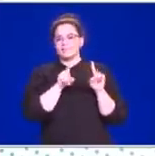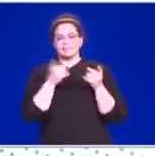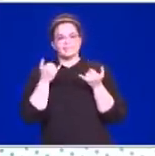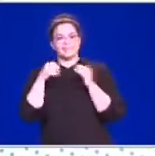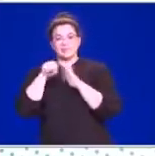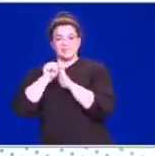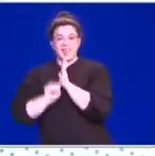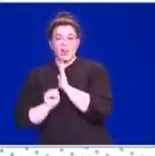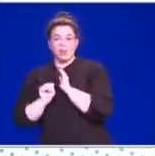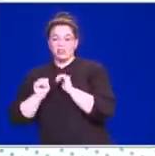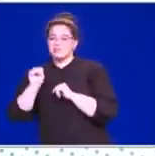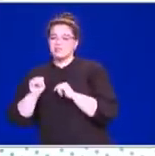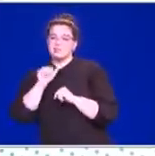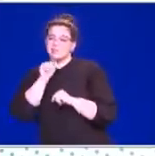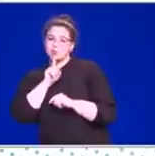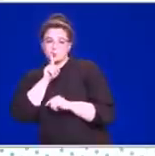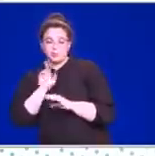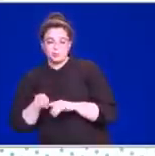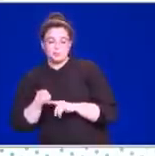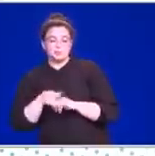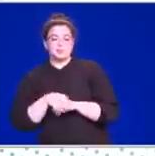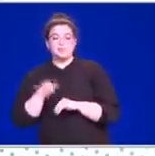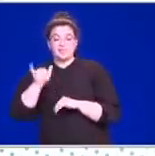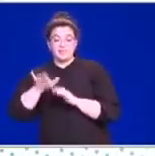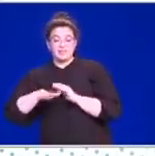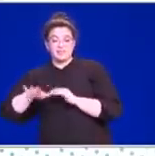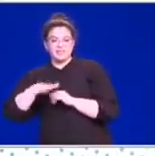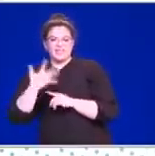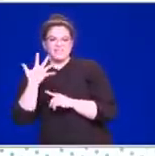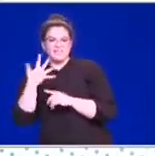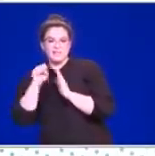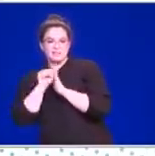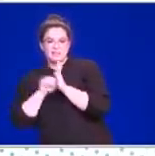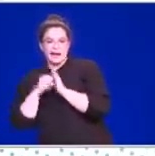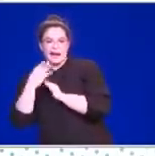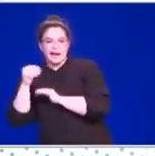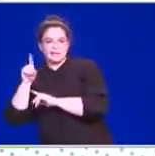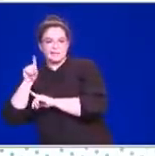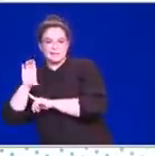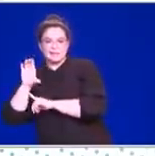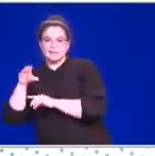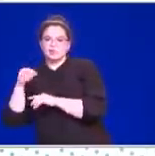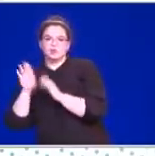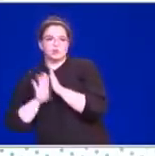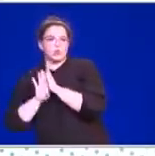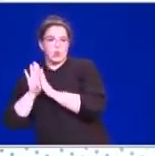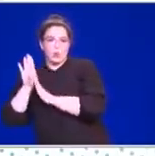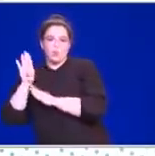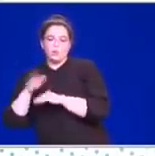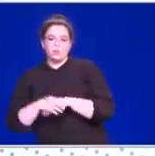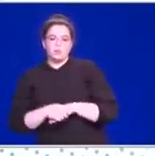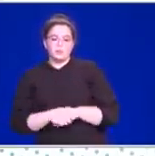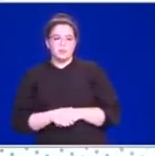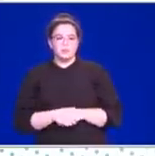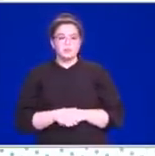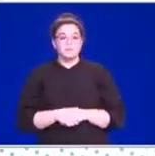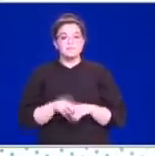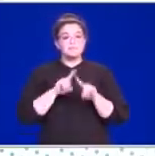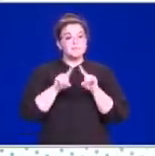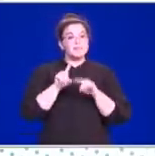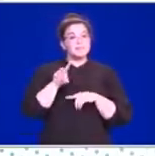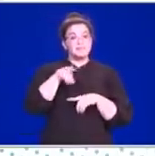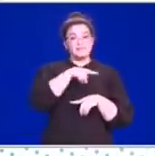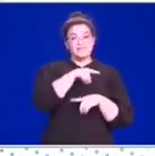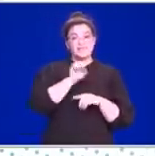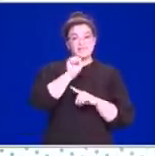the South. In that region, only 5 states and the District of Columbia were in the fastest growing category, whereas 6